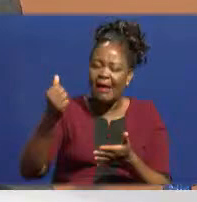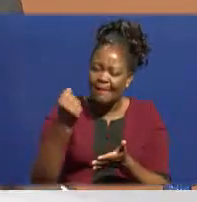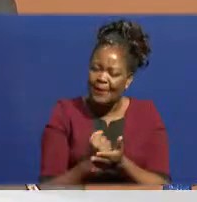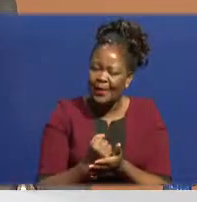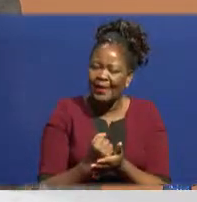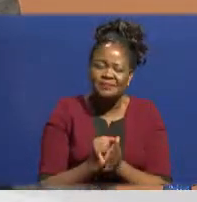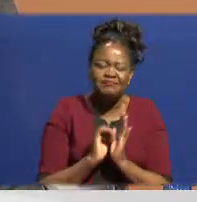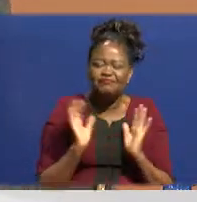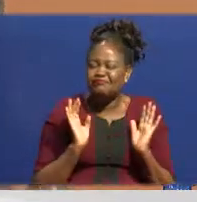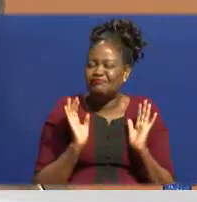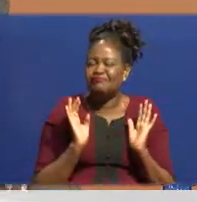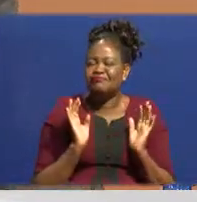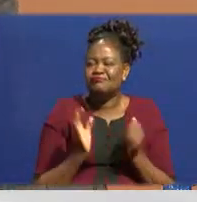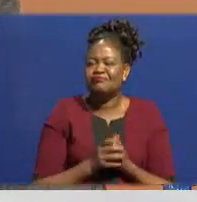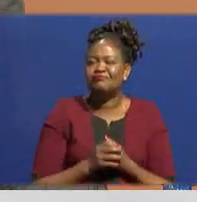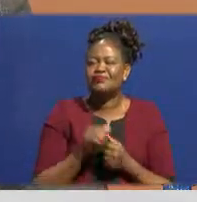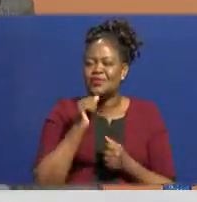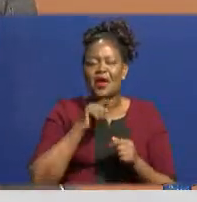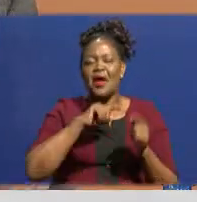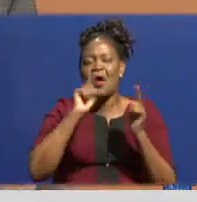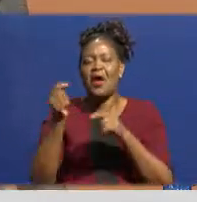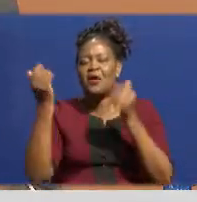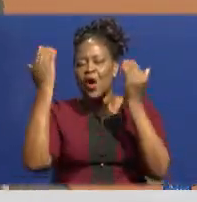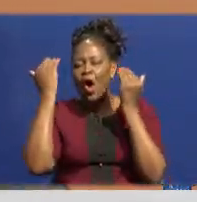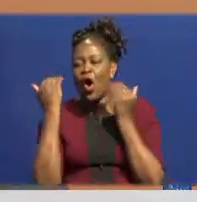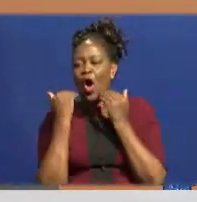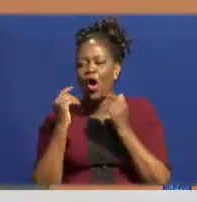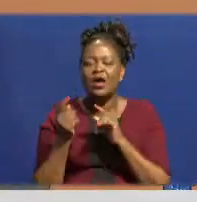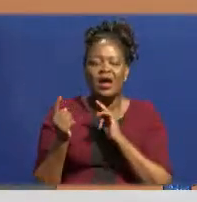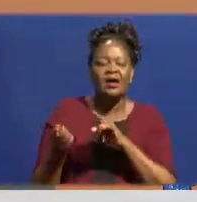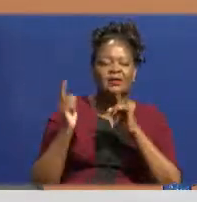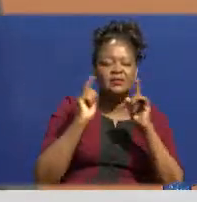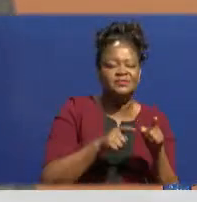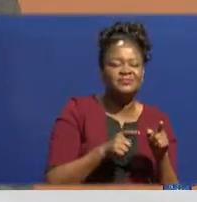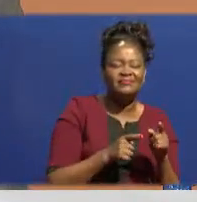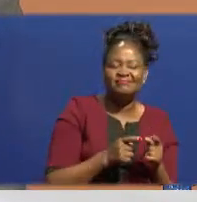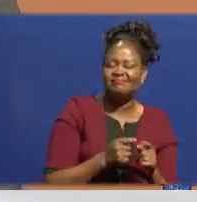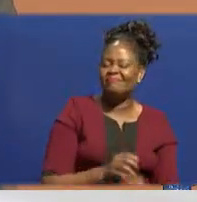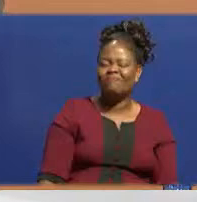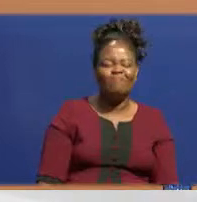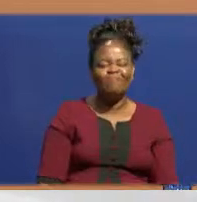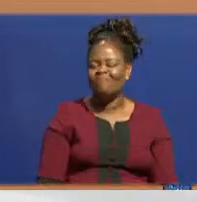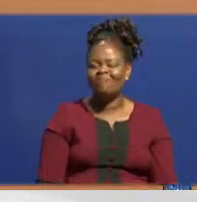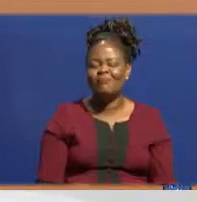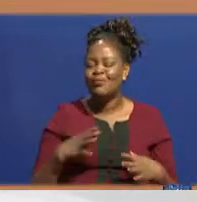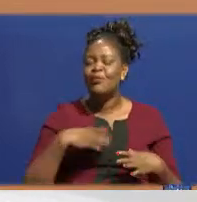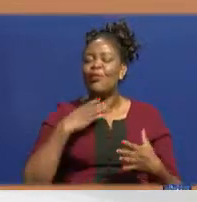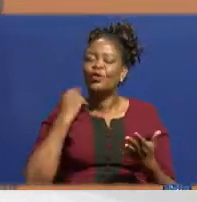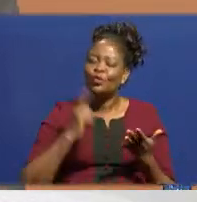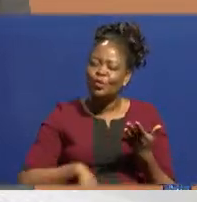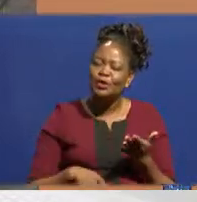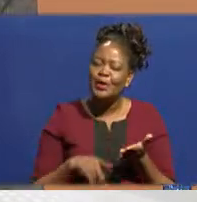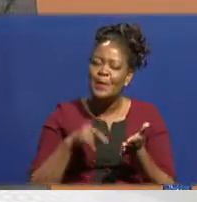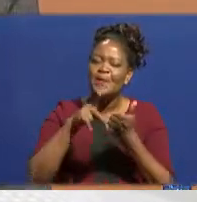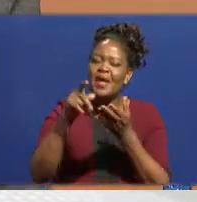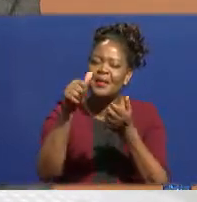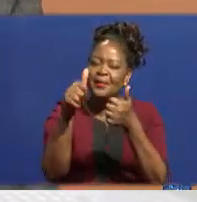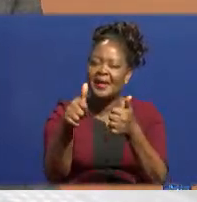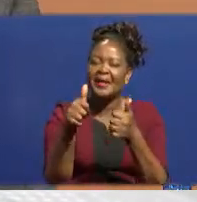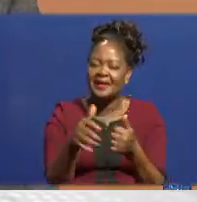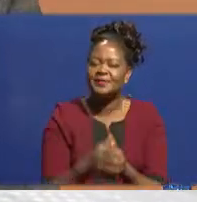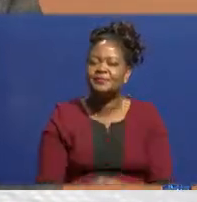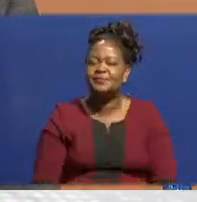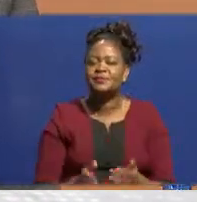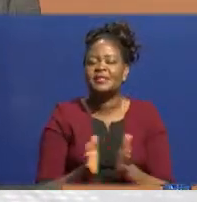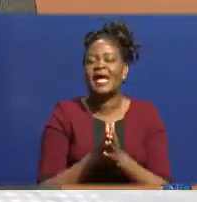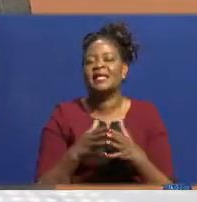money. It's just about, not about going to court or doing this or doctors are doing this. People just want decent pay for whatever they're doing.